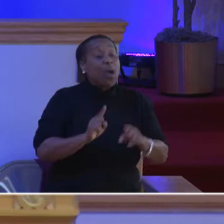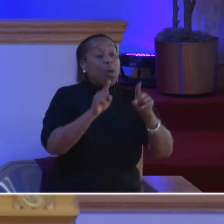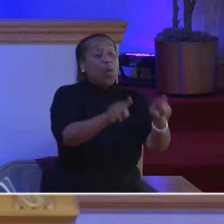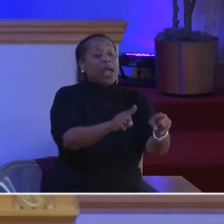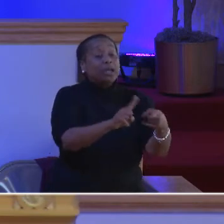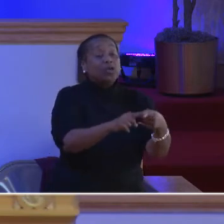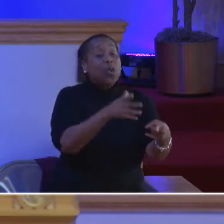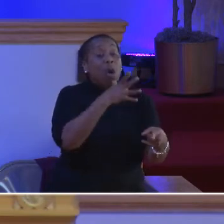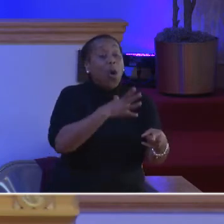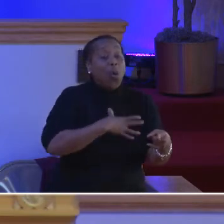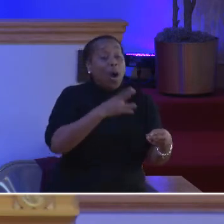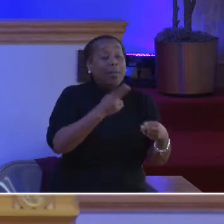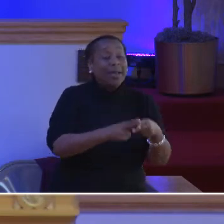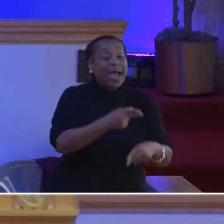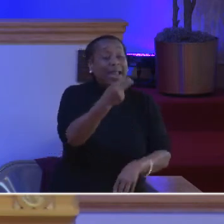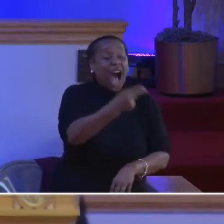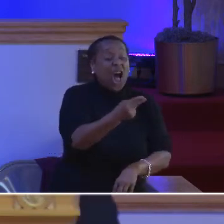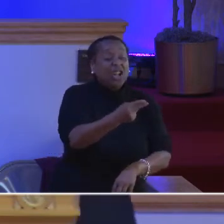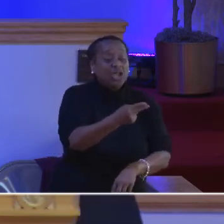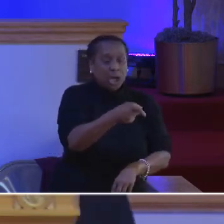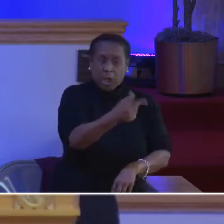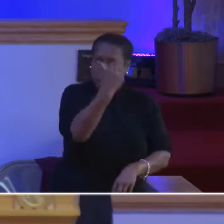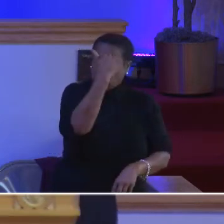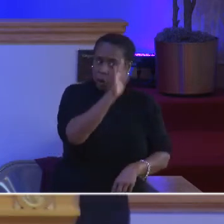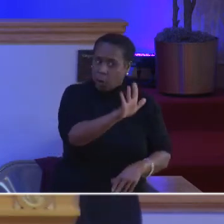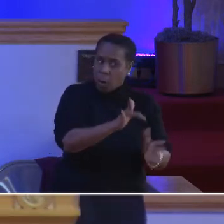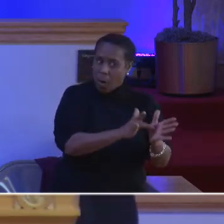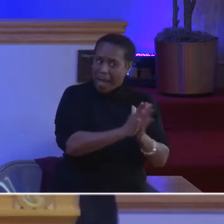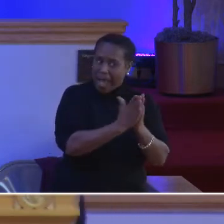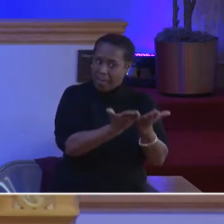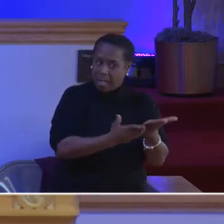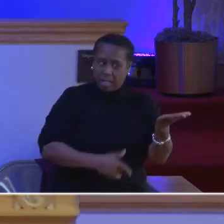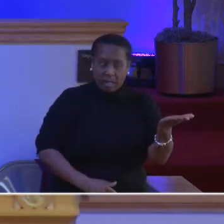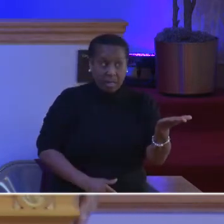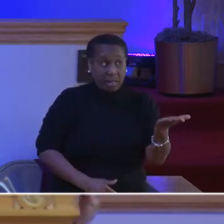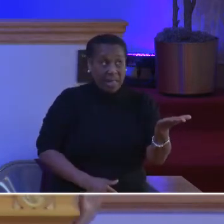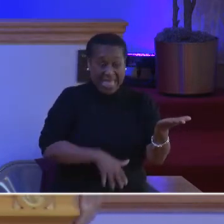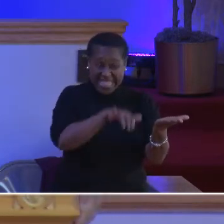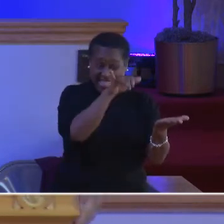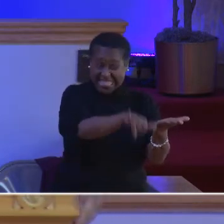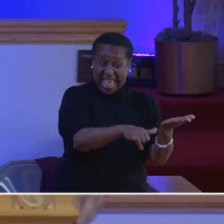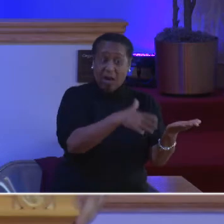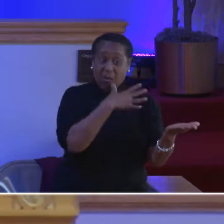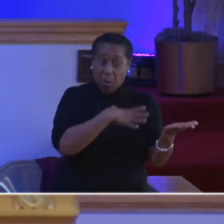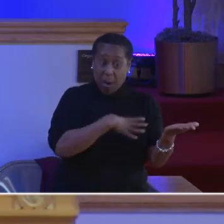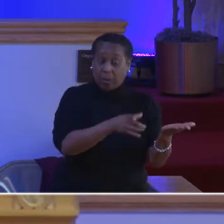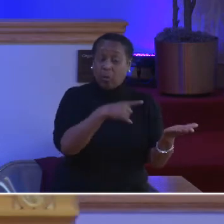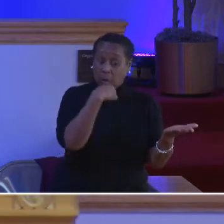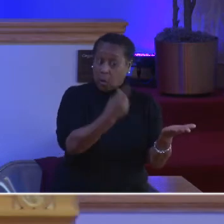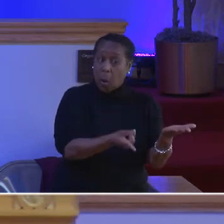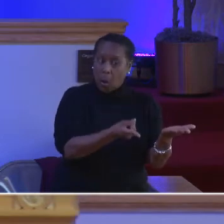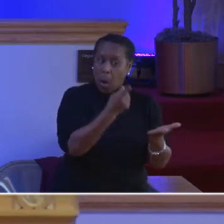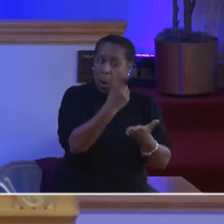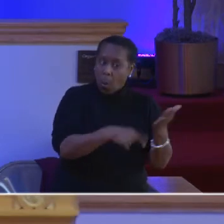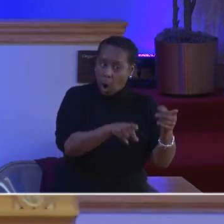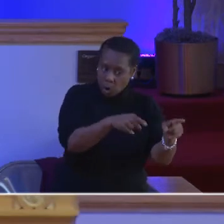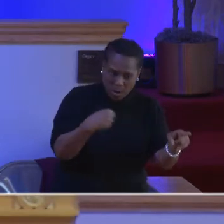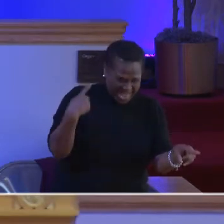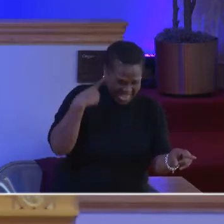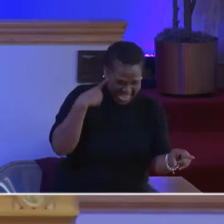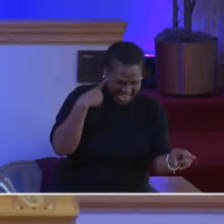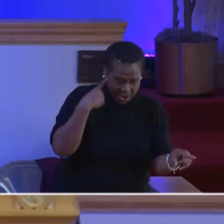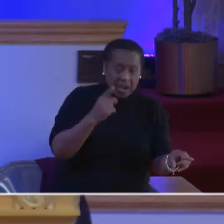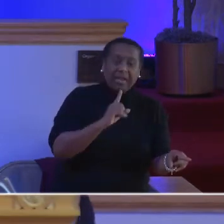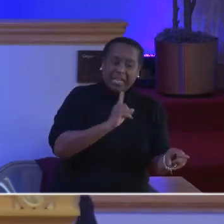a woman named Huldah who knew her Bible. And it was that woman that told them, what you're hearing